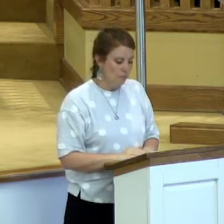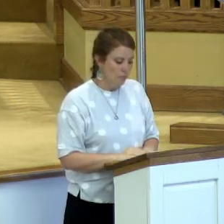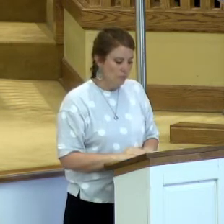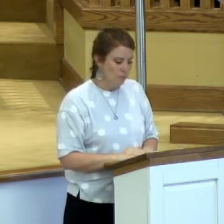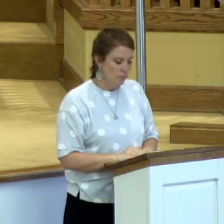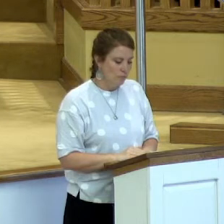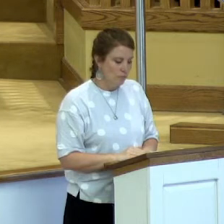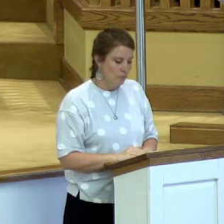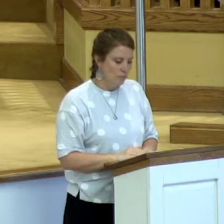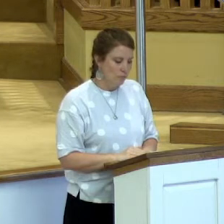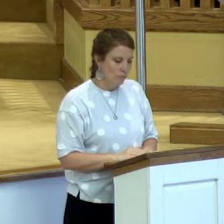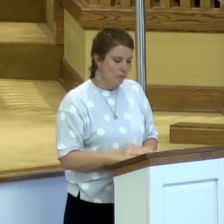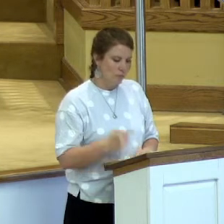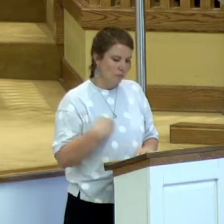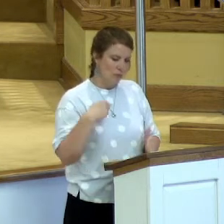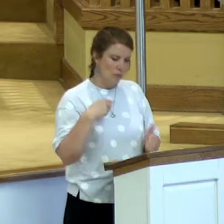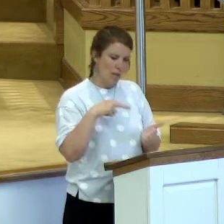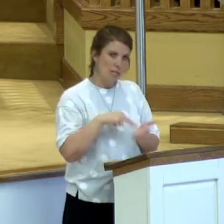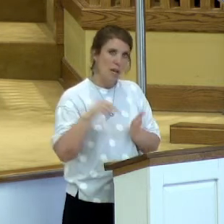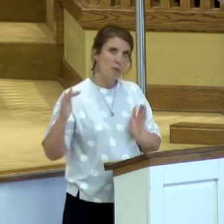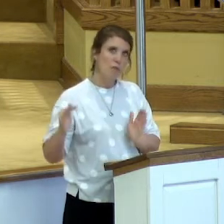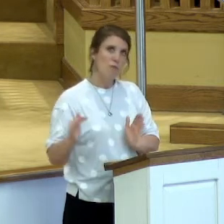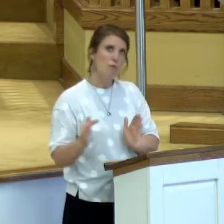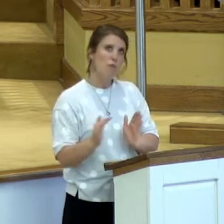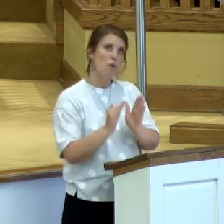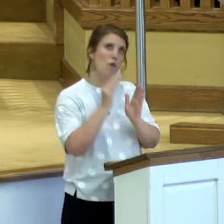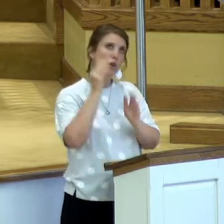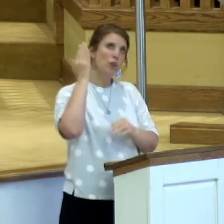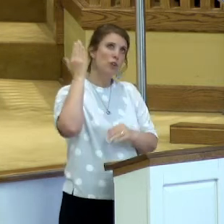I stand before you now.